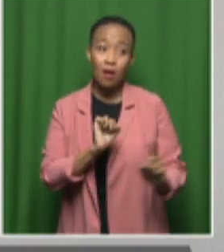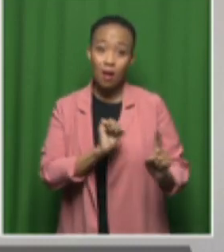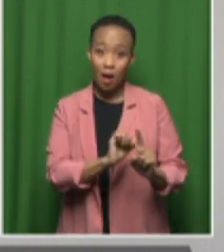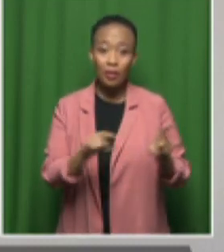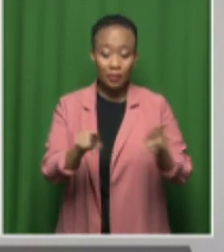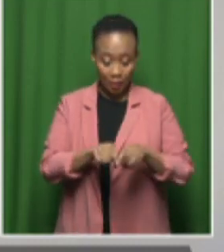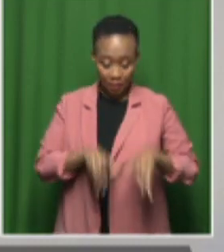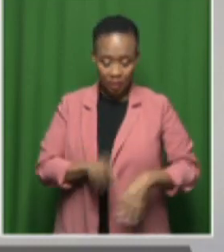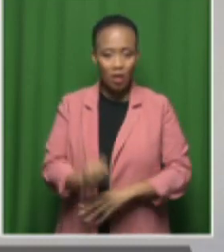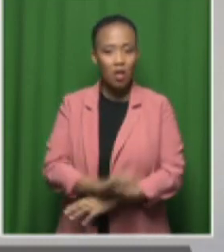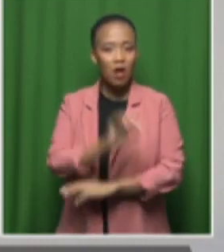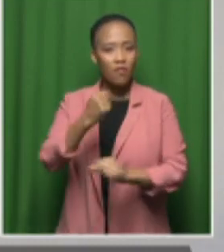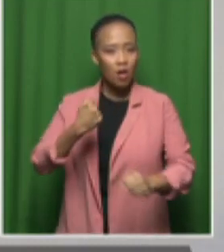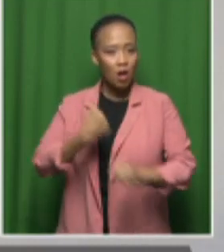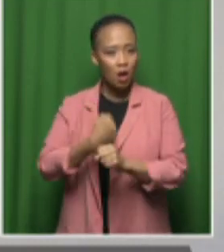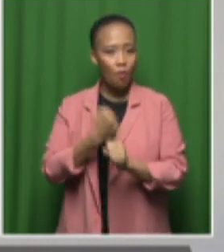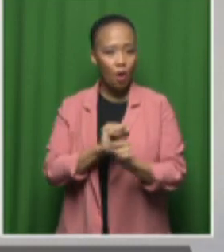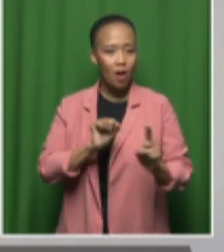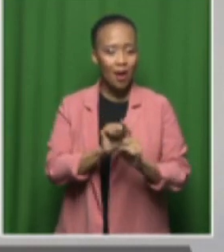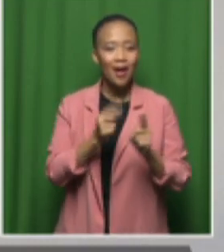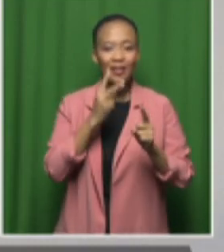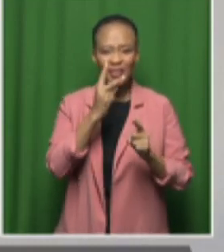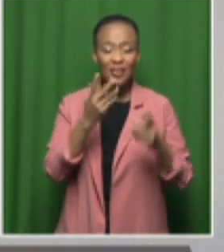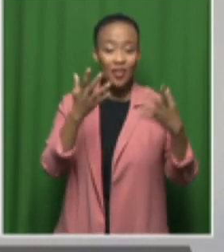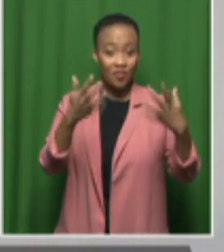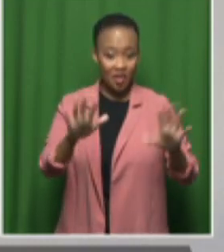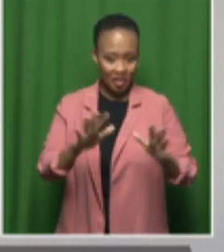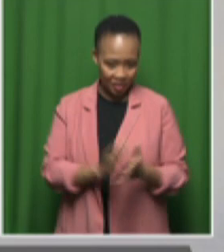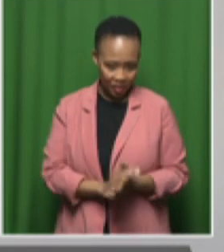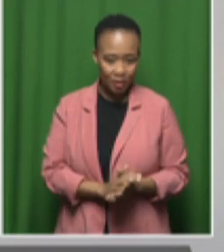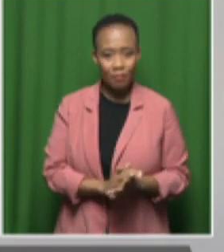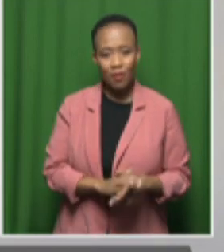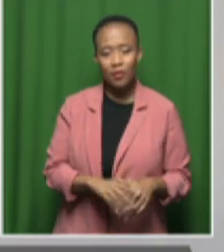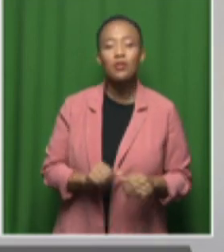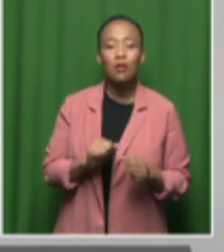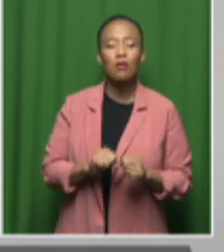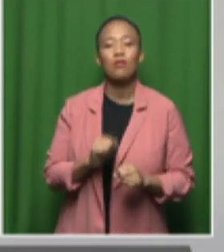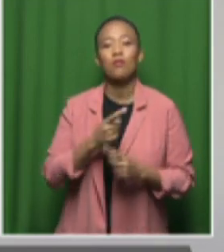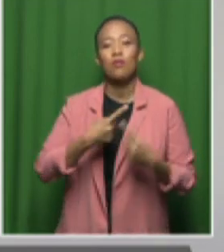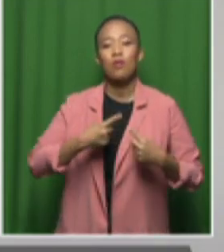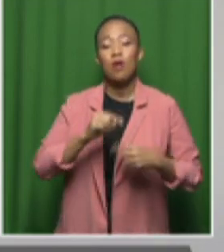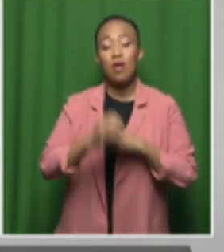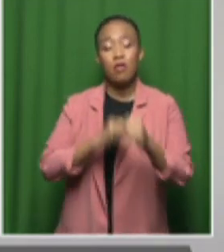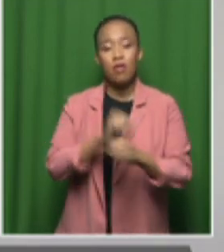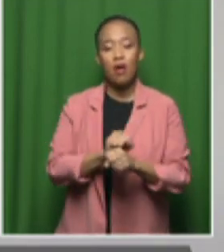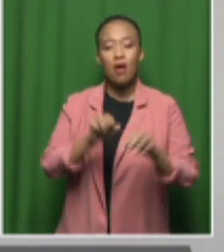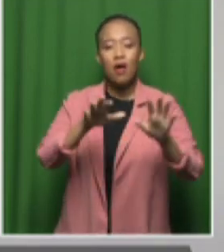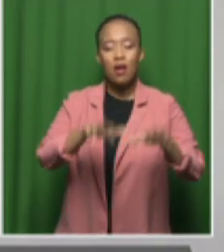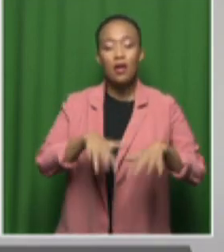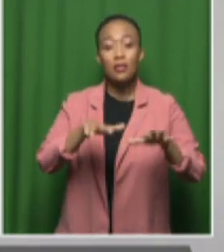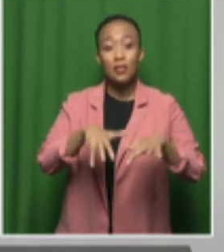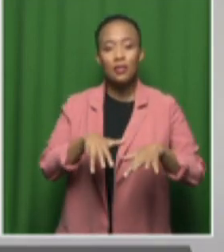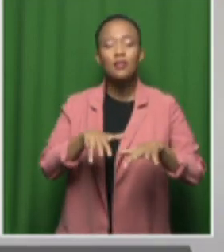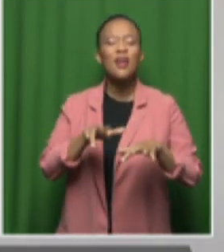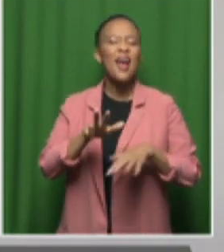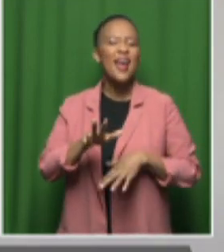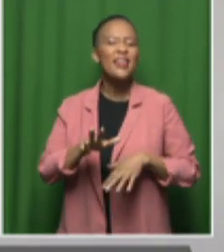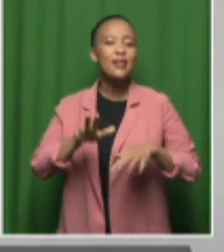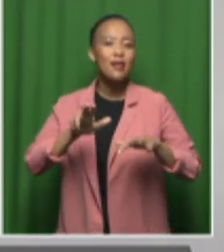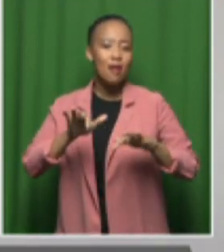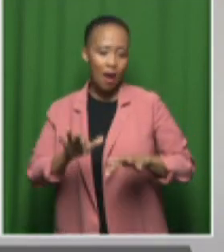brave enough to take us to Paris many years ago, in 1989, and we get to